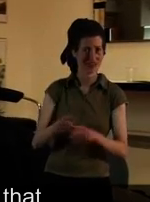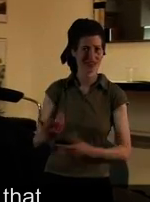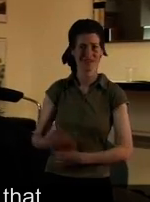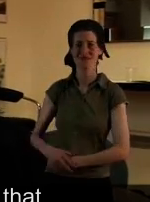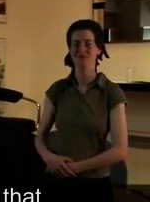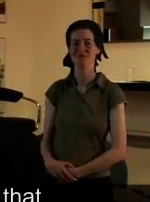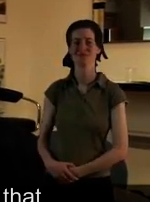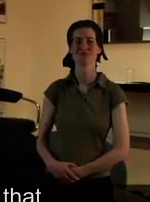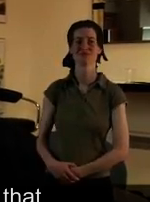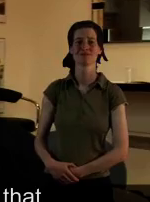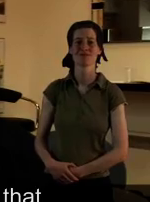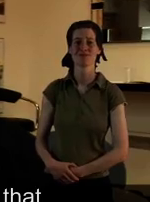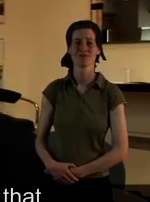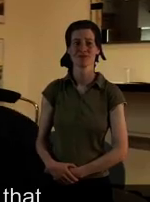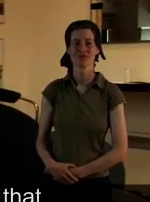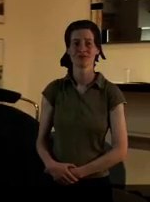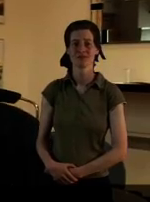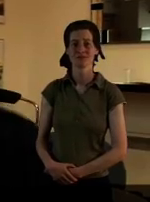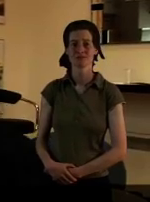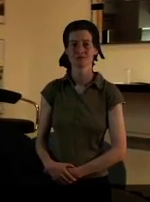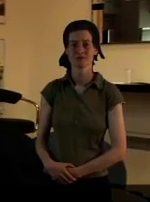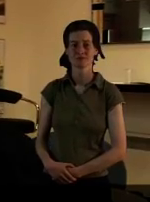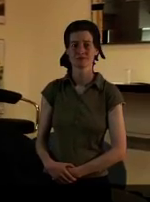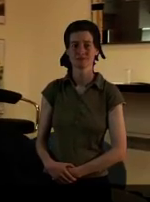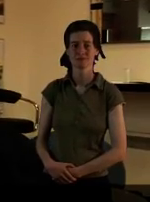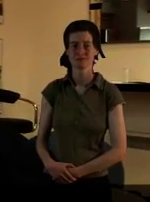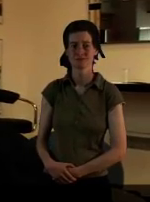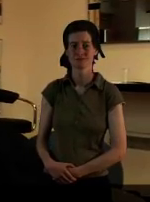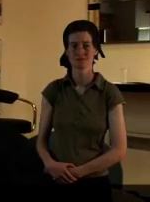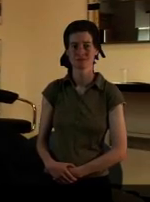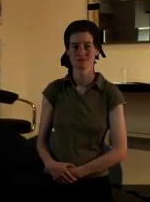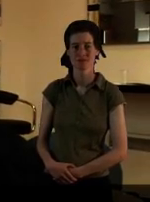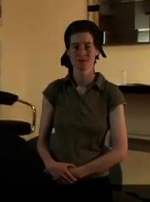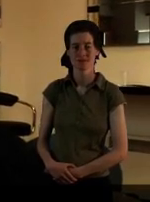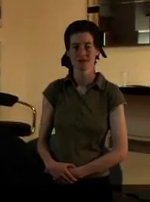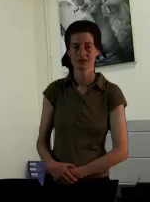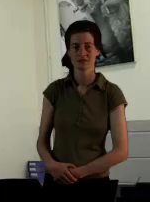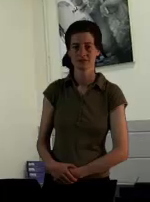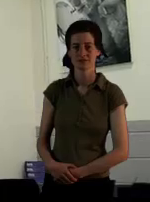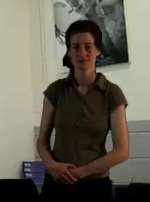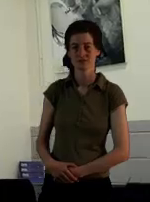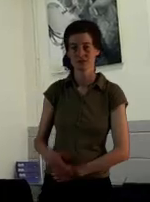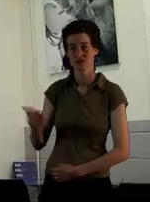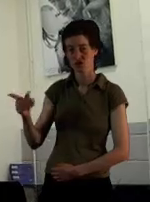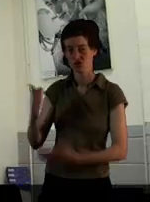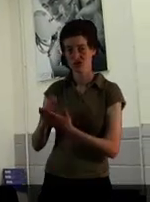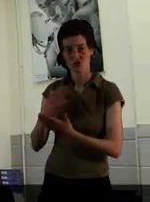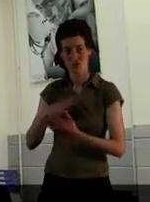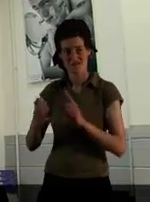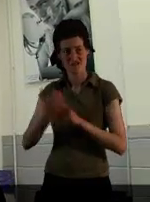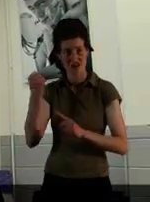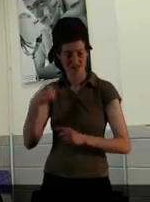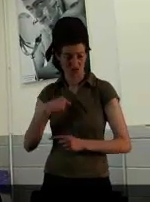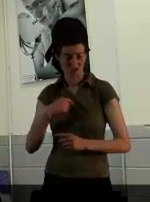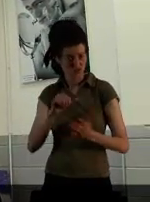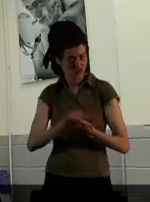that a smaller organisation could actually stand as just as much chance as a bigger organisation. They are just trying to find out if